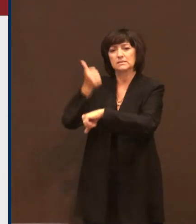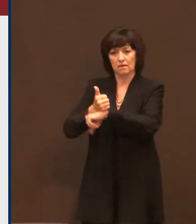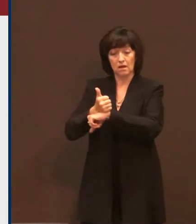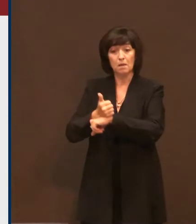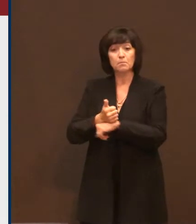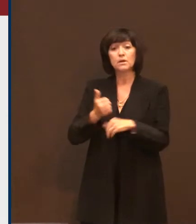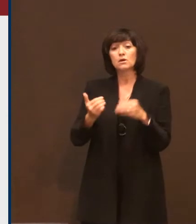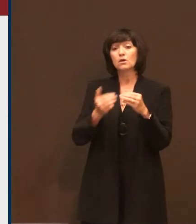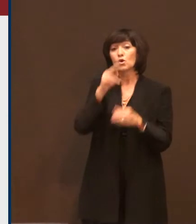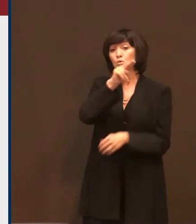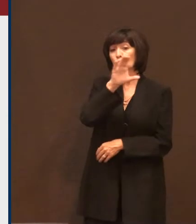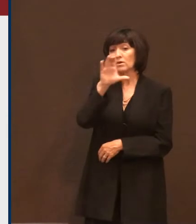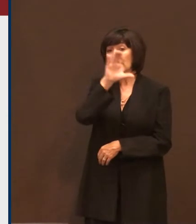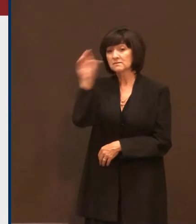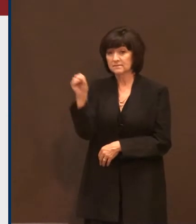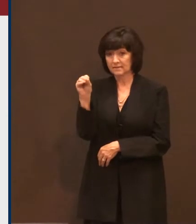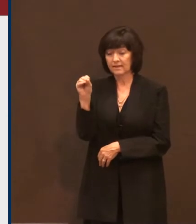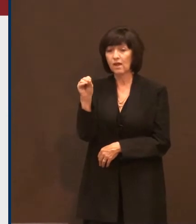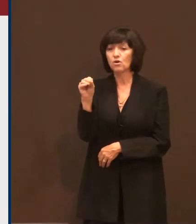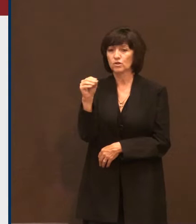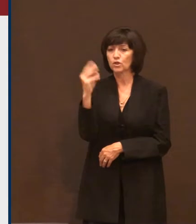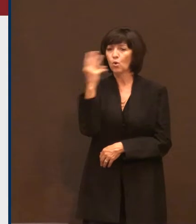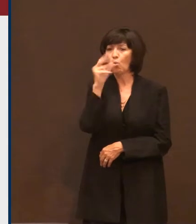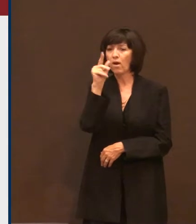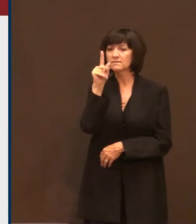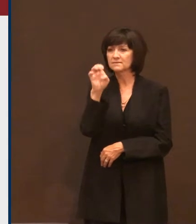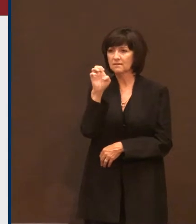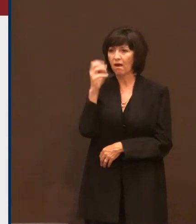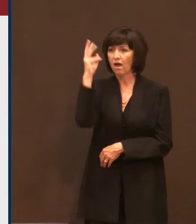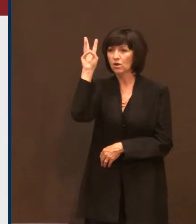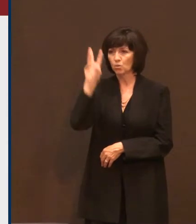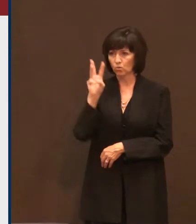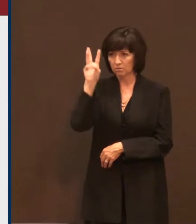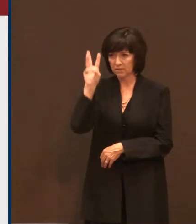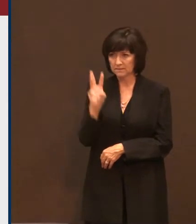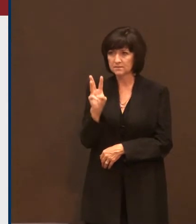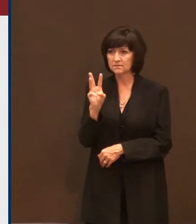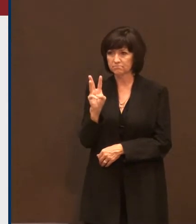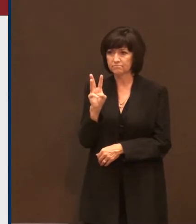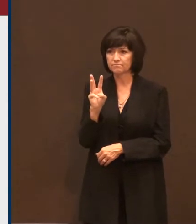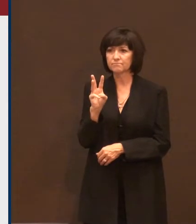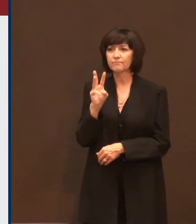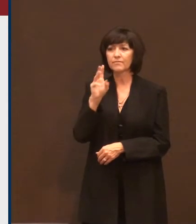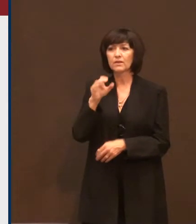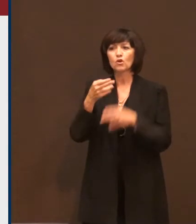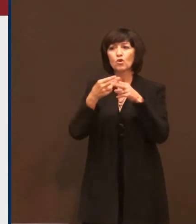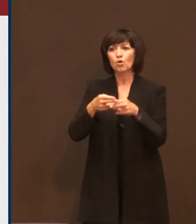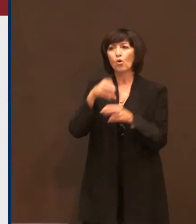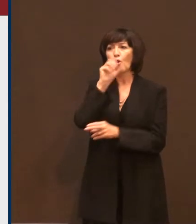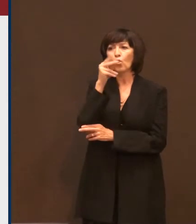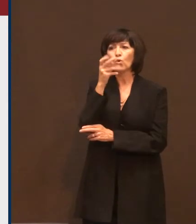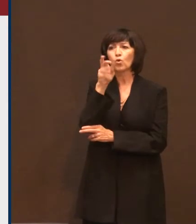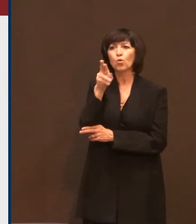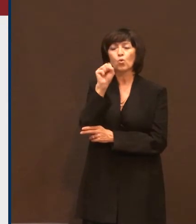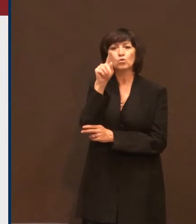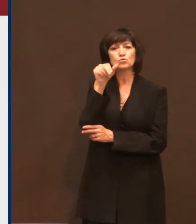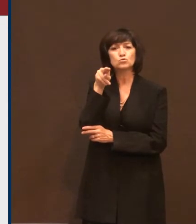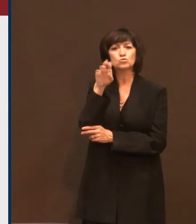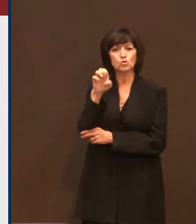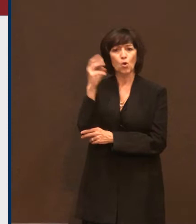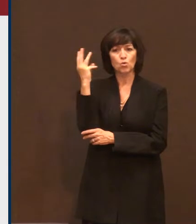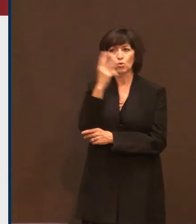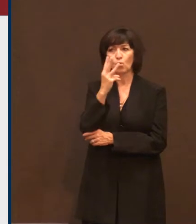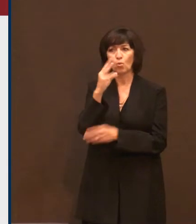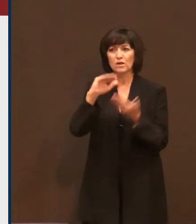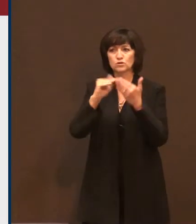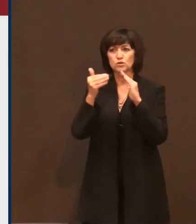Wilmington, and the funding is going to Cornerstone West Community Development Corporation. In